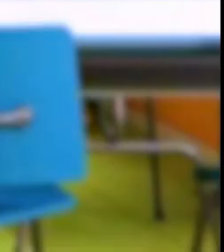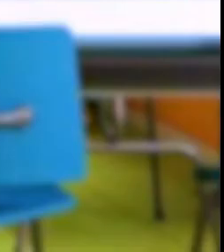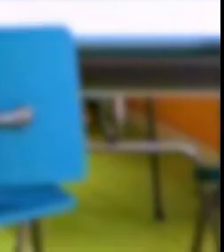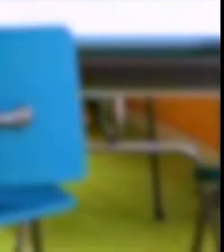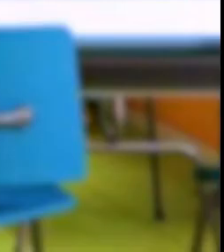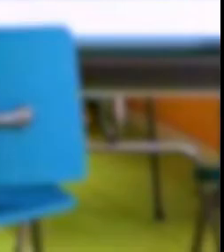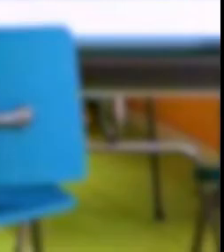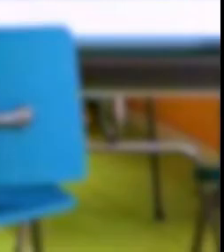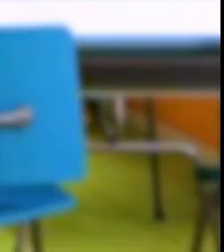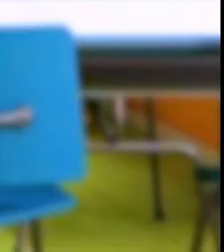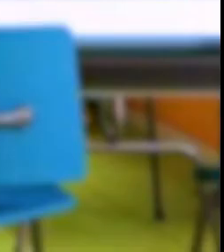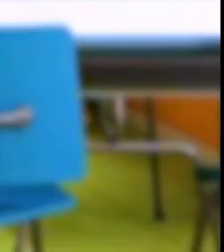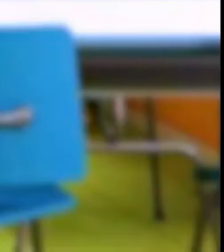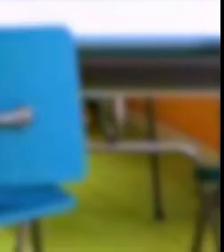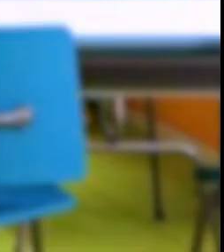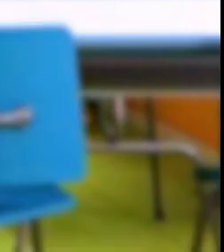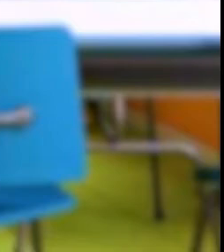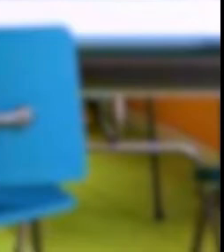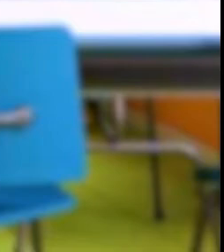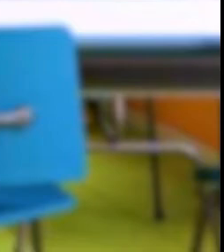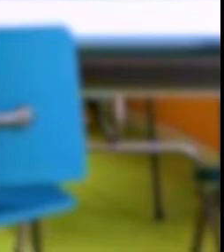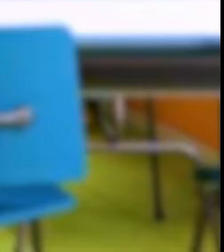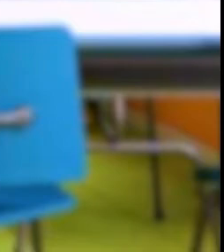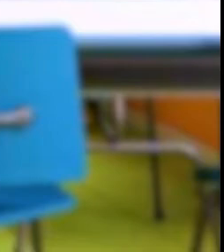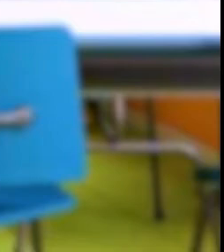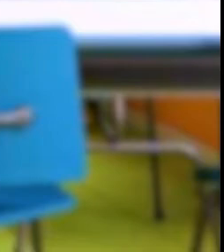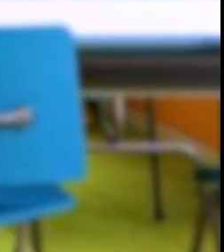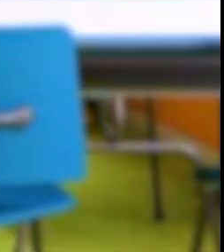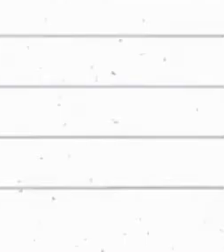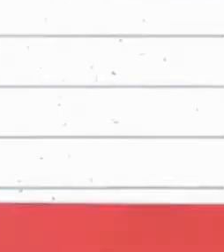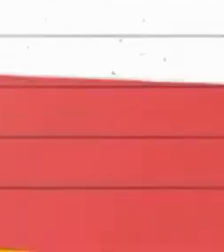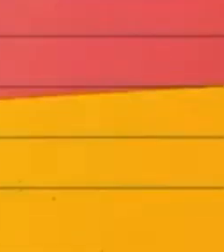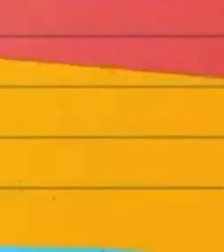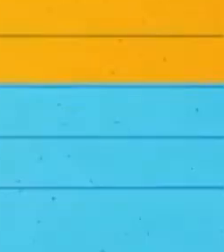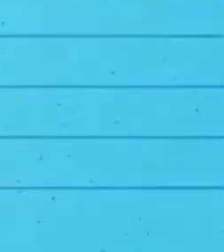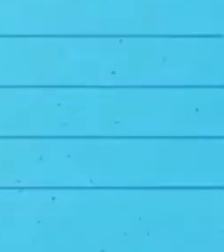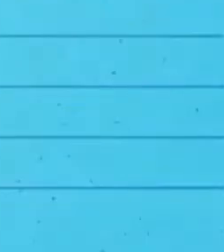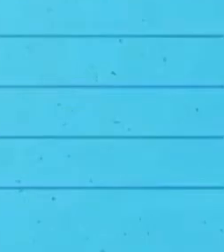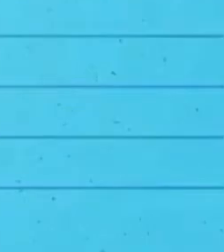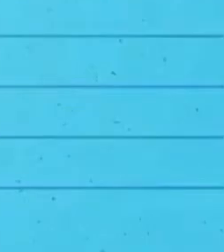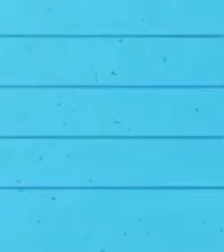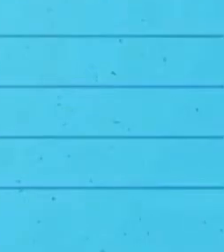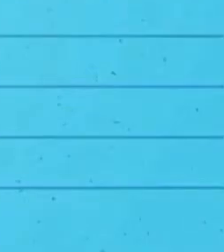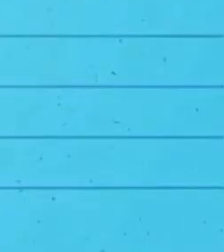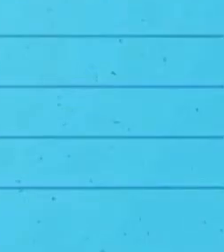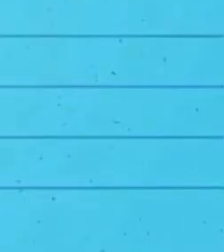Among those, let us first talk about physical barriers.